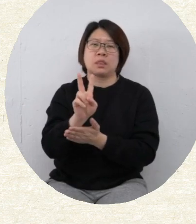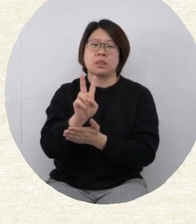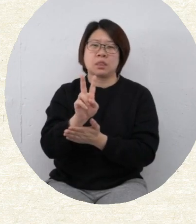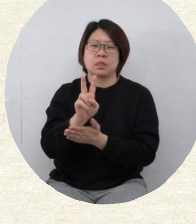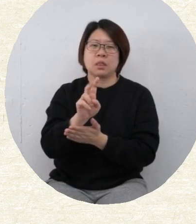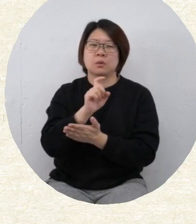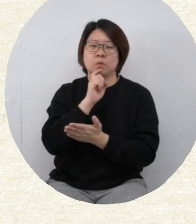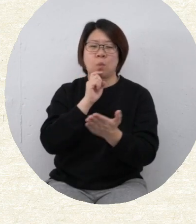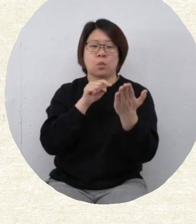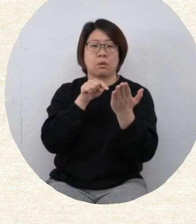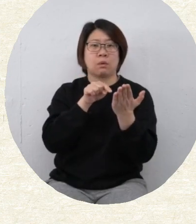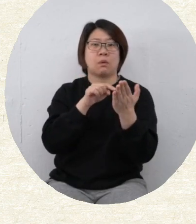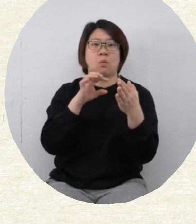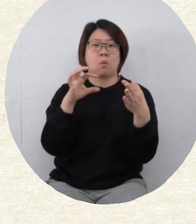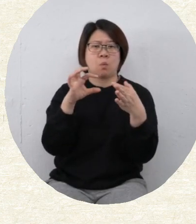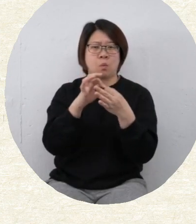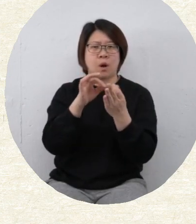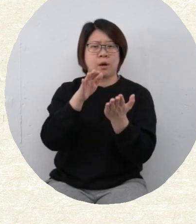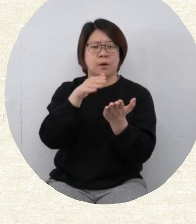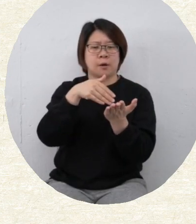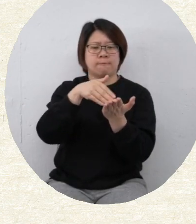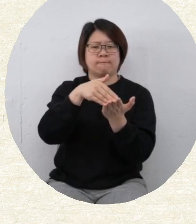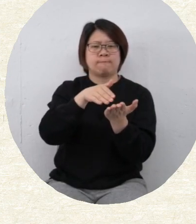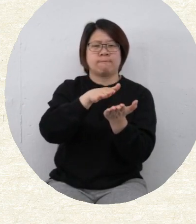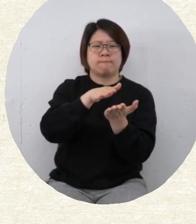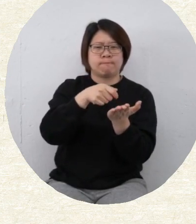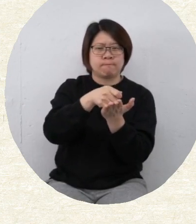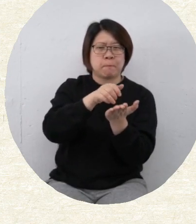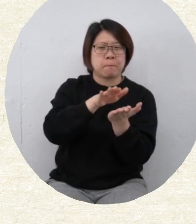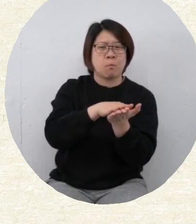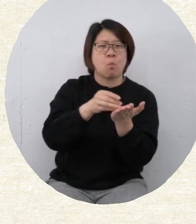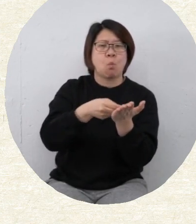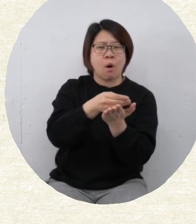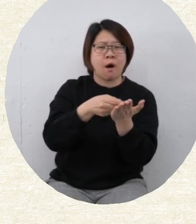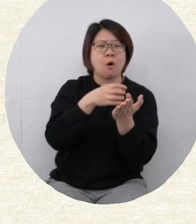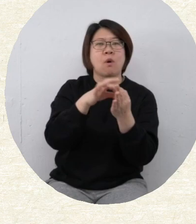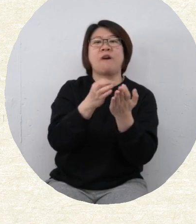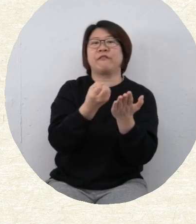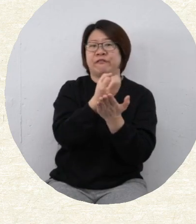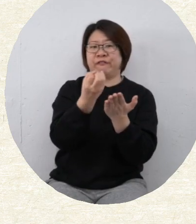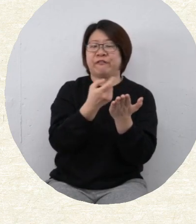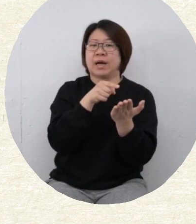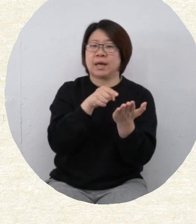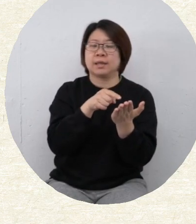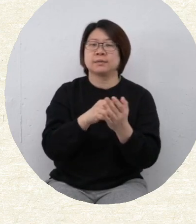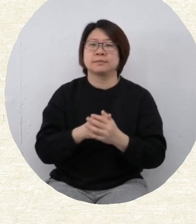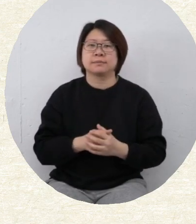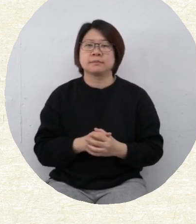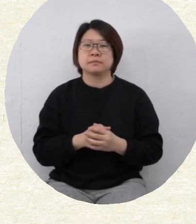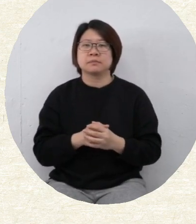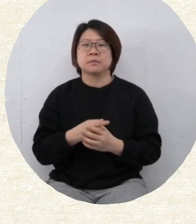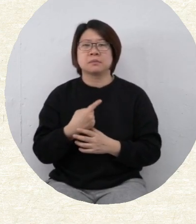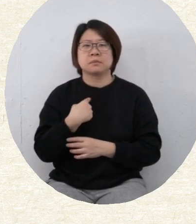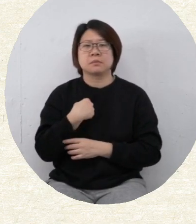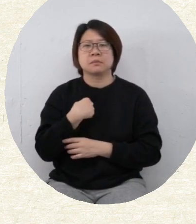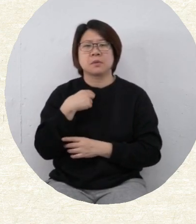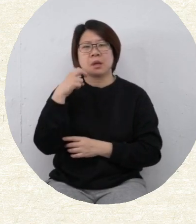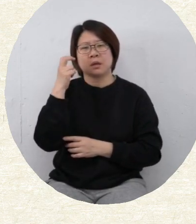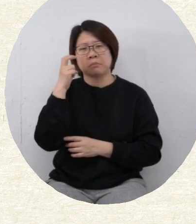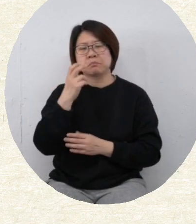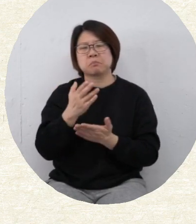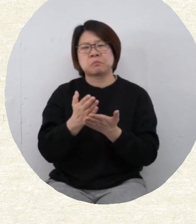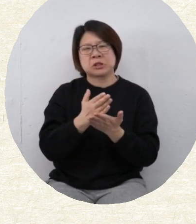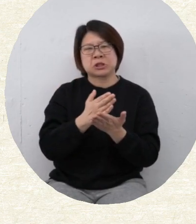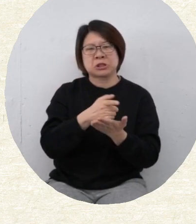I just started to draw flower images, and also I got some